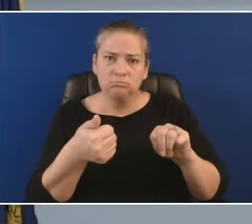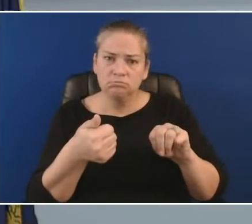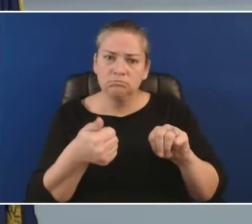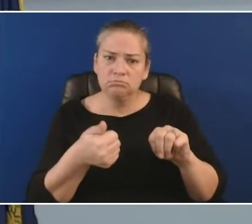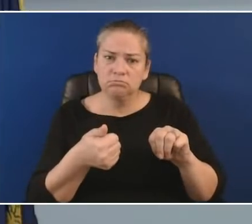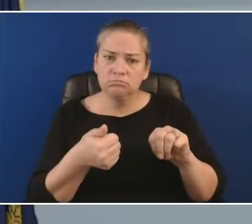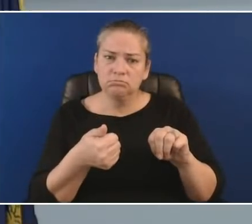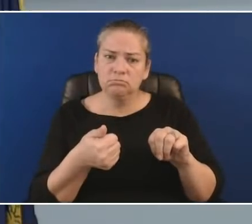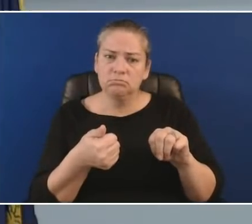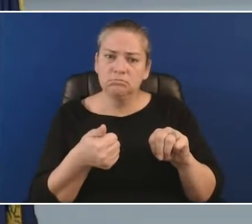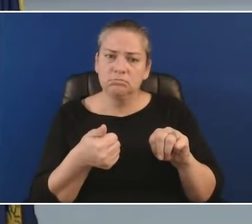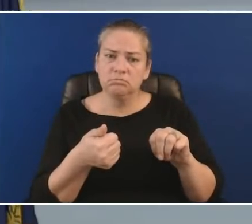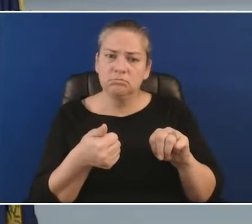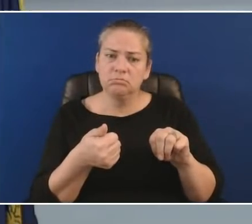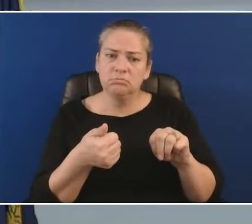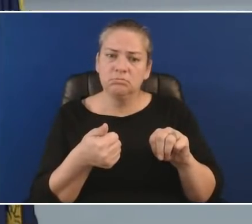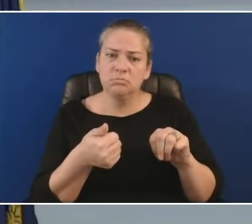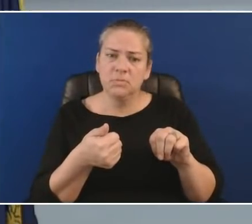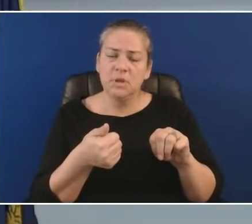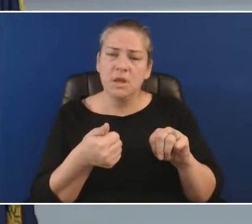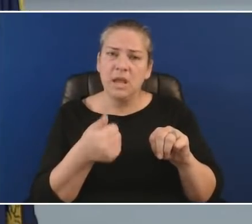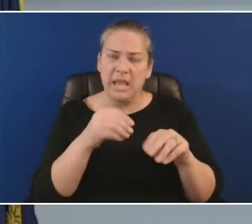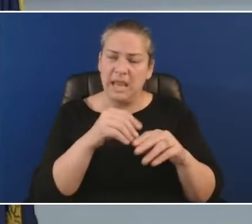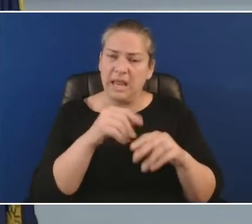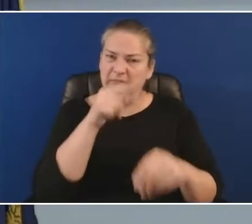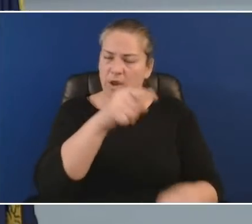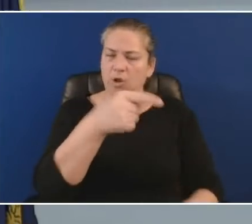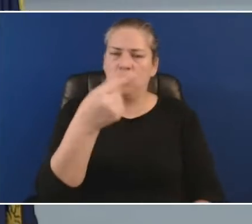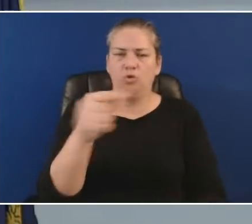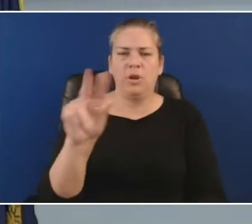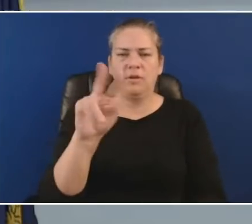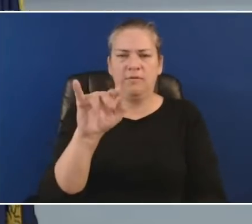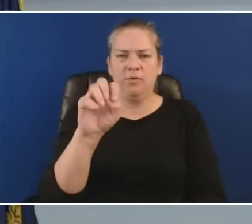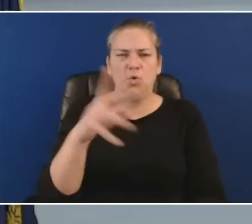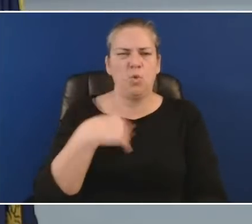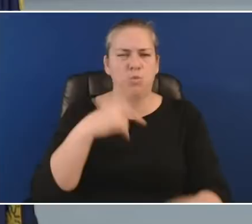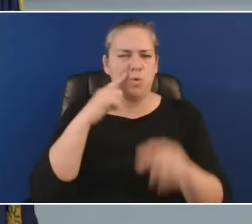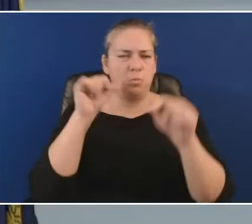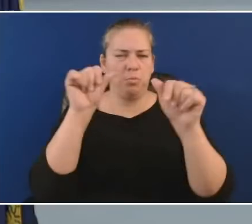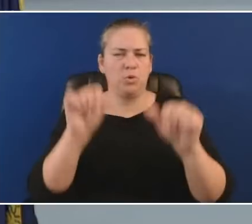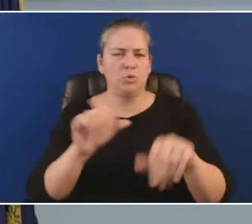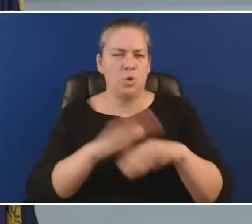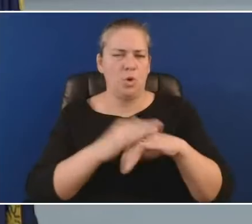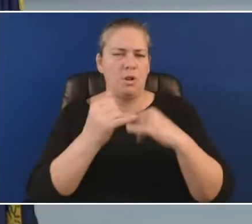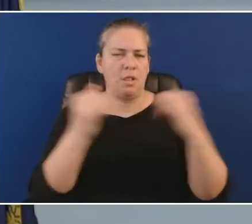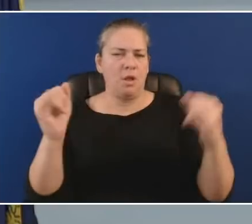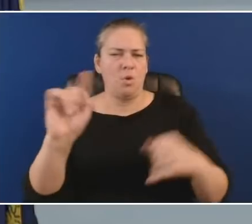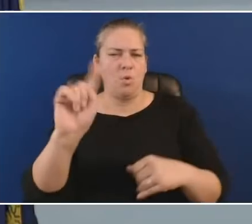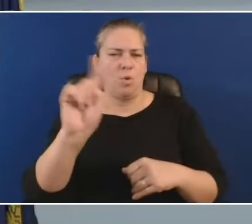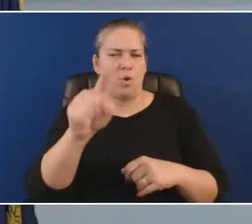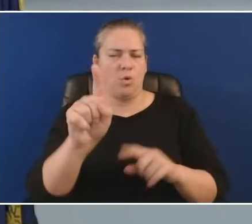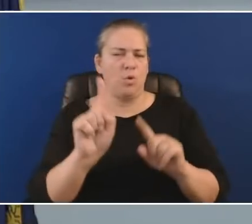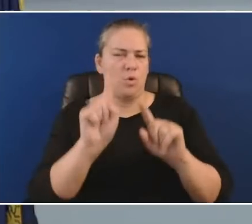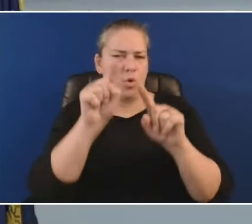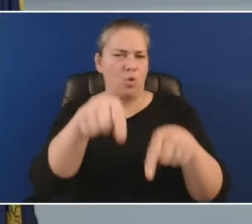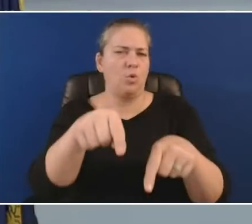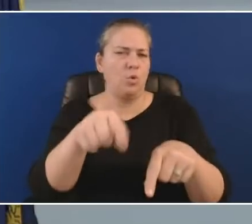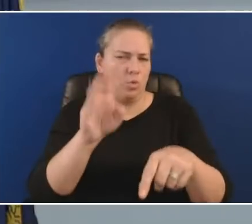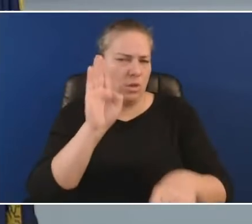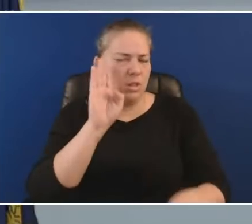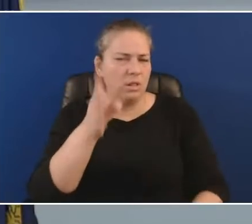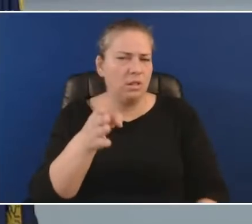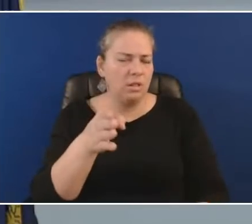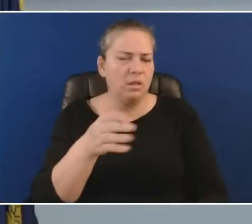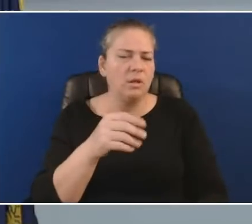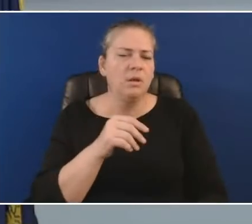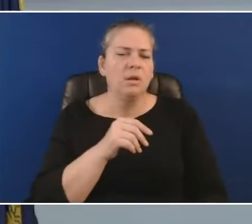I think at Greenview. We'll post this online exactly where they will be. But they're